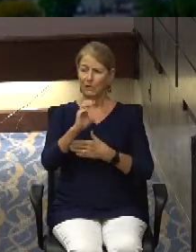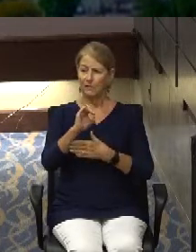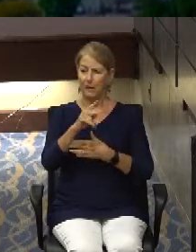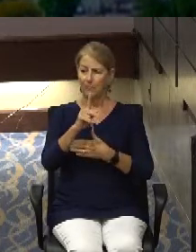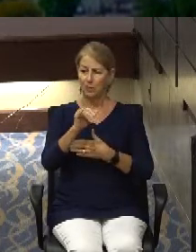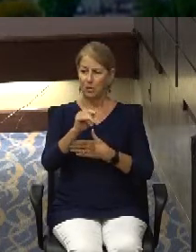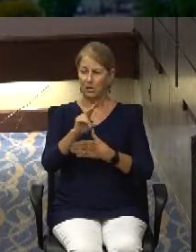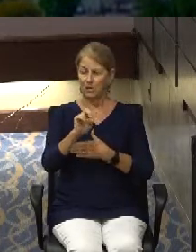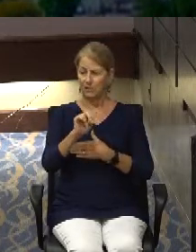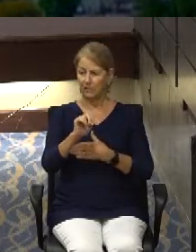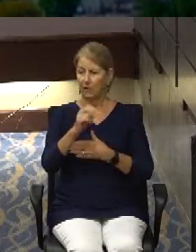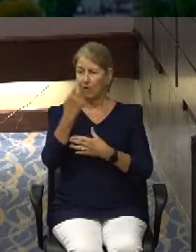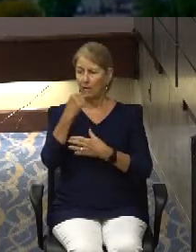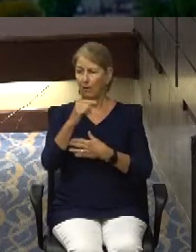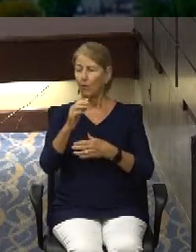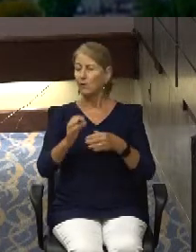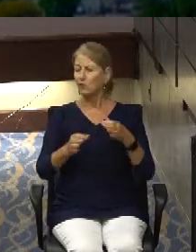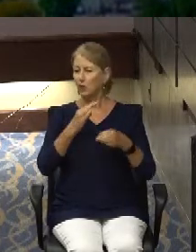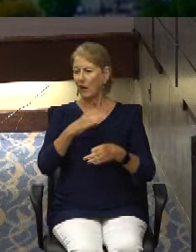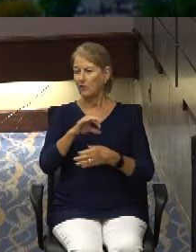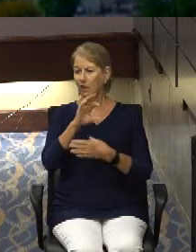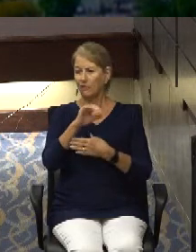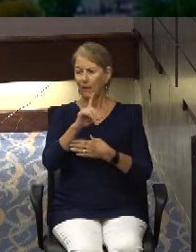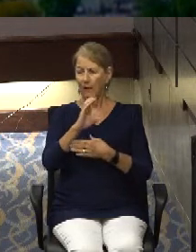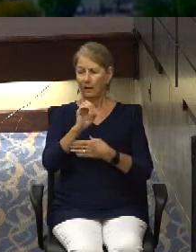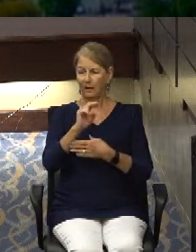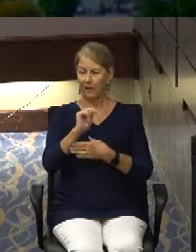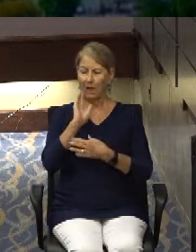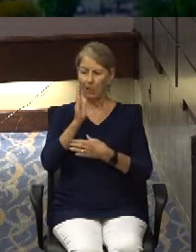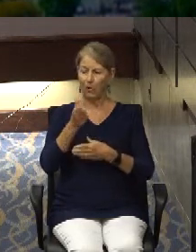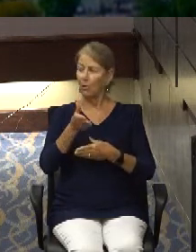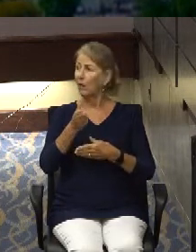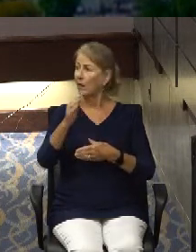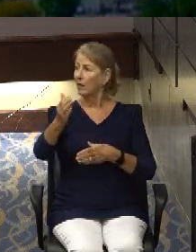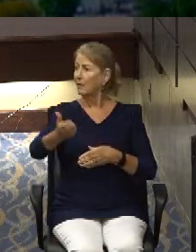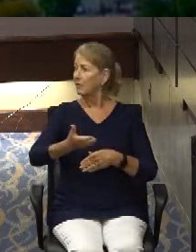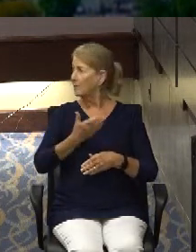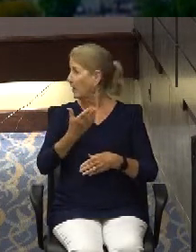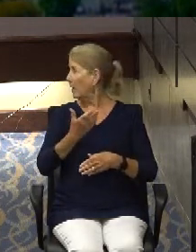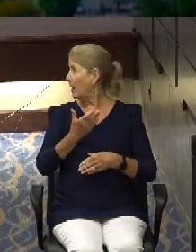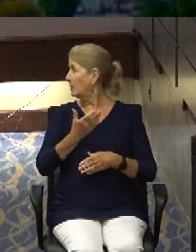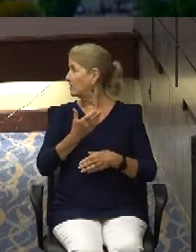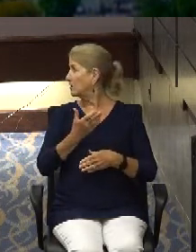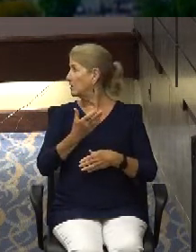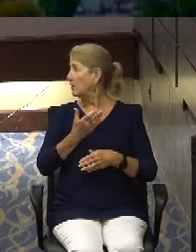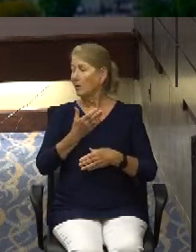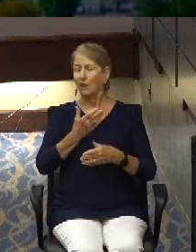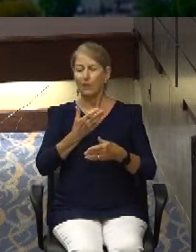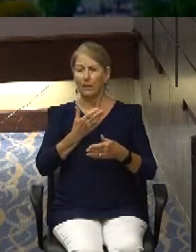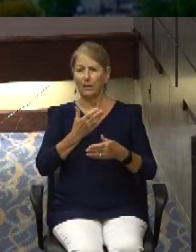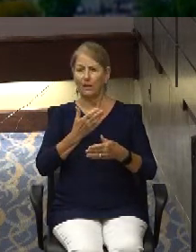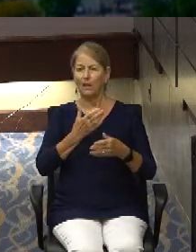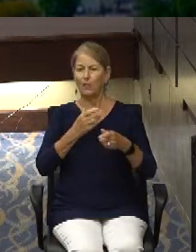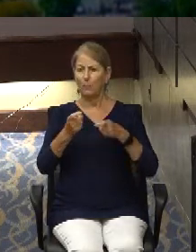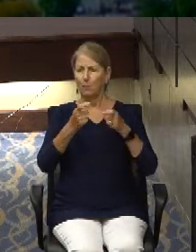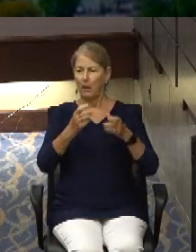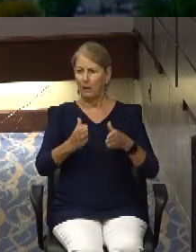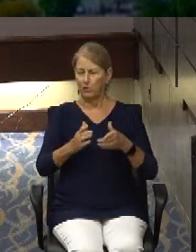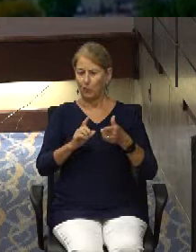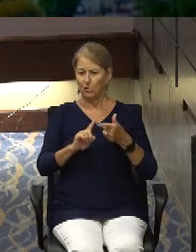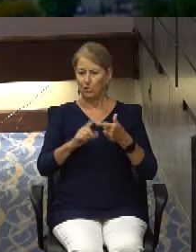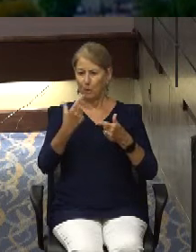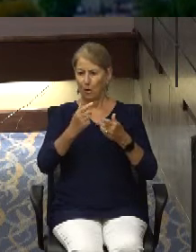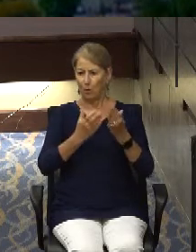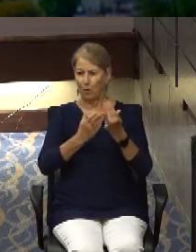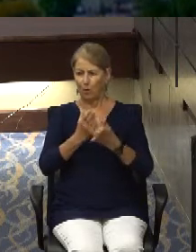Taylor. And so I'm going to invite Beatrice Wharton, our planning manager from Development Services, up to run through a work session